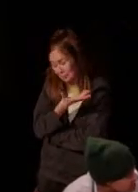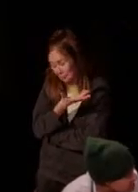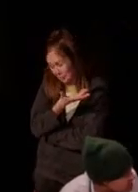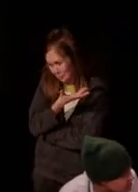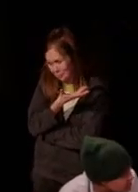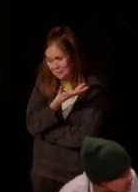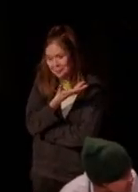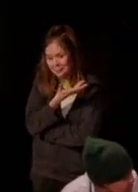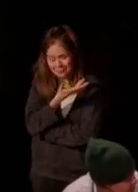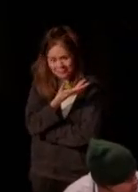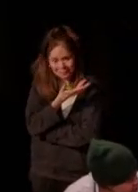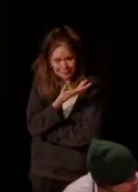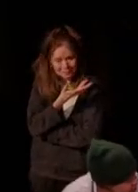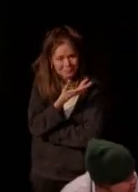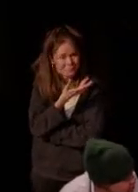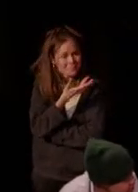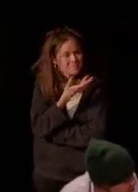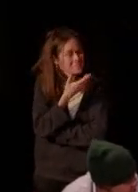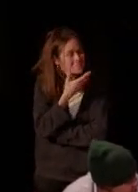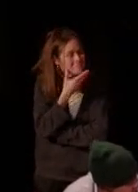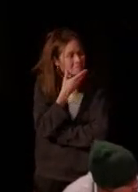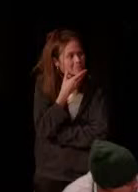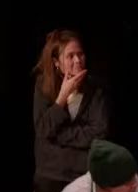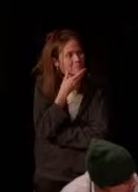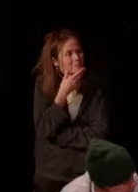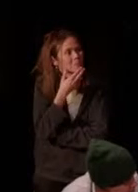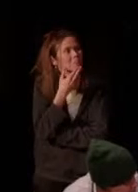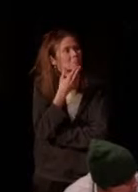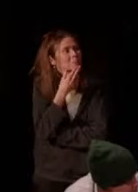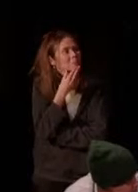Sir, you speak a language I don't understand.